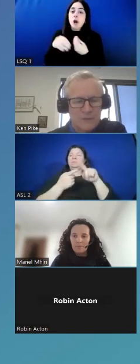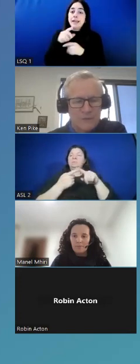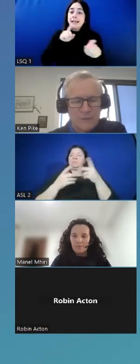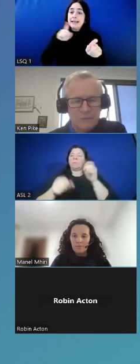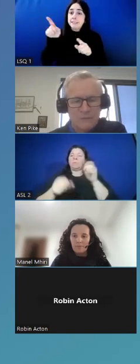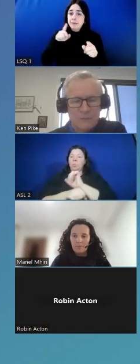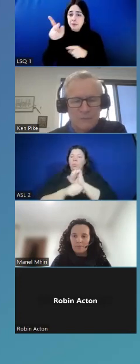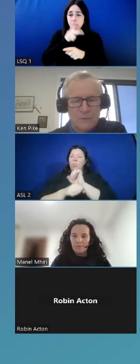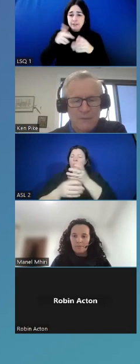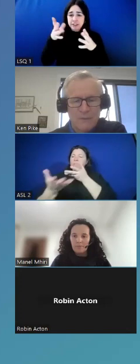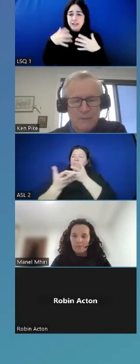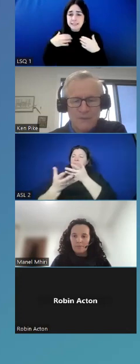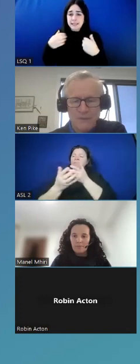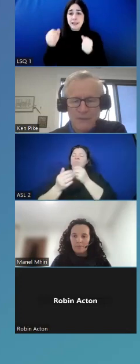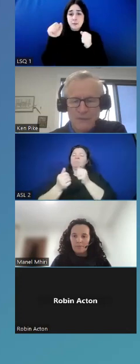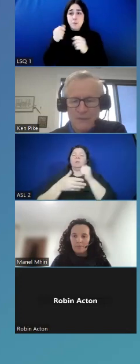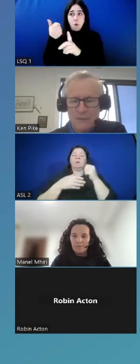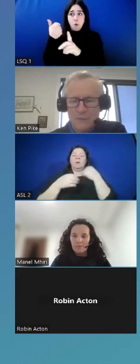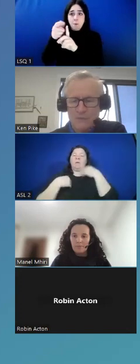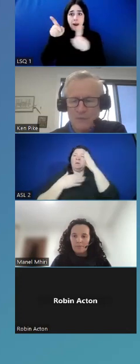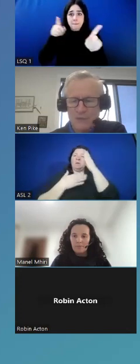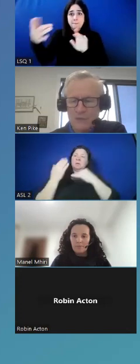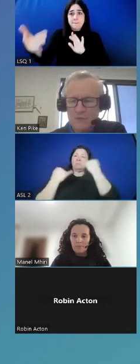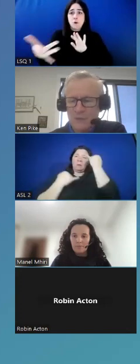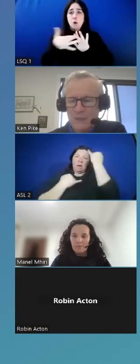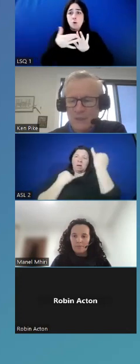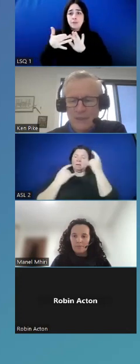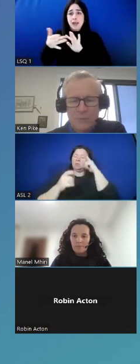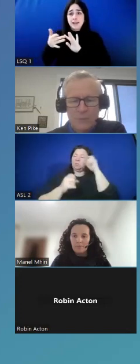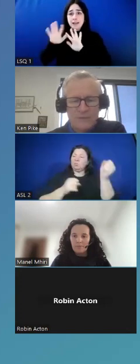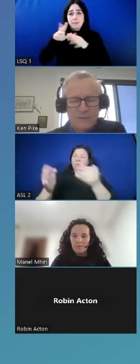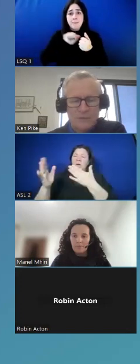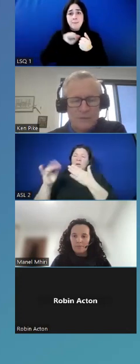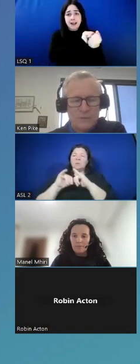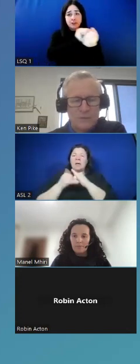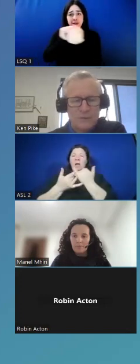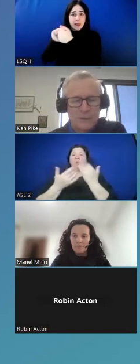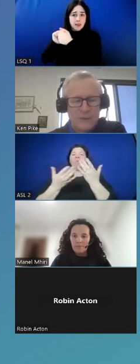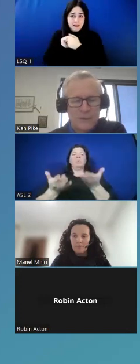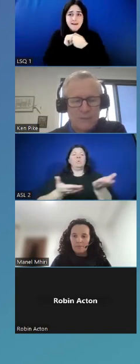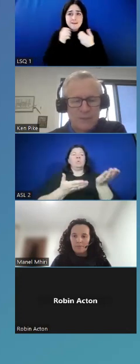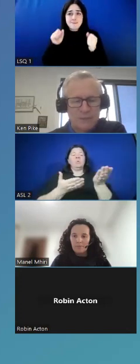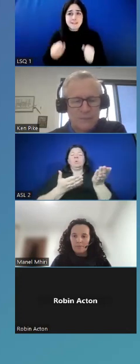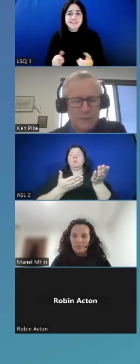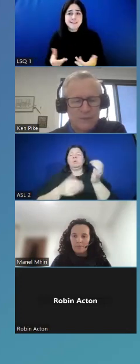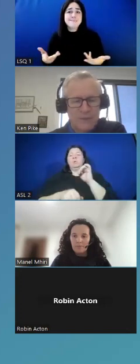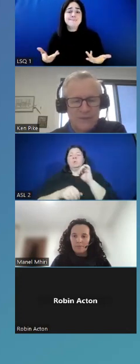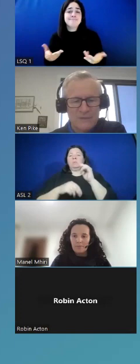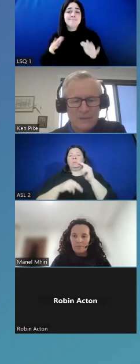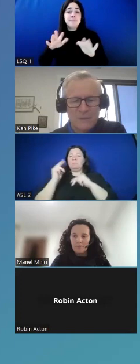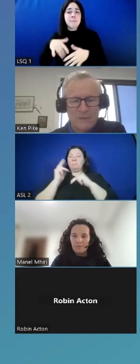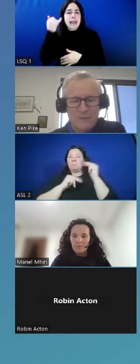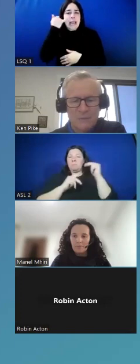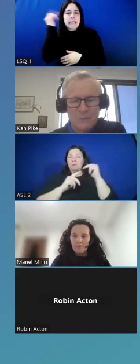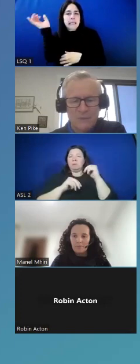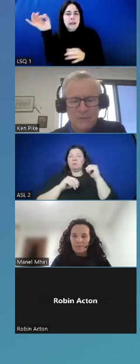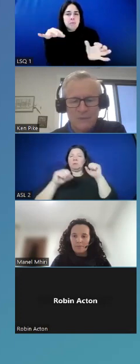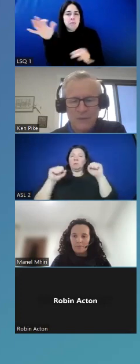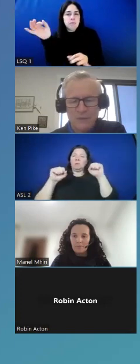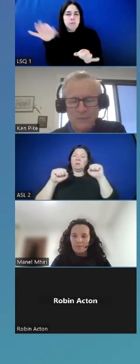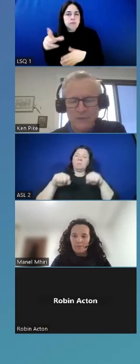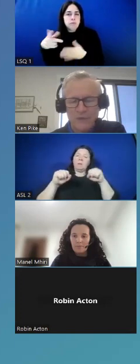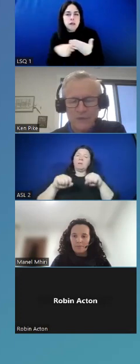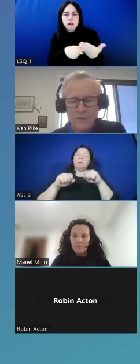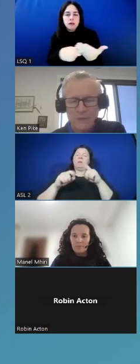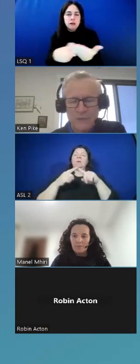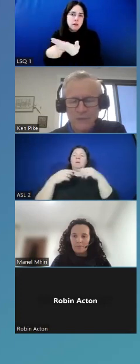work together to come up with some ideas and strategies and ways to build capacity within